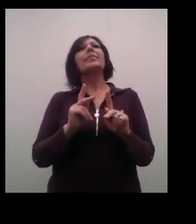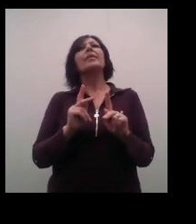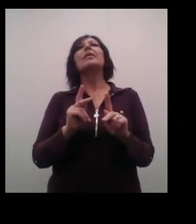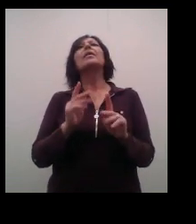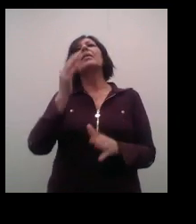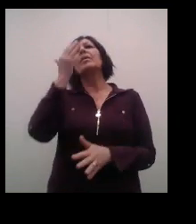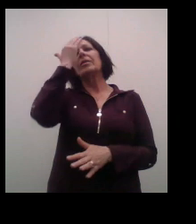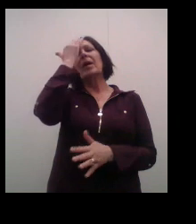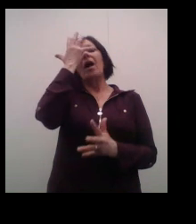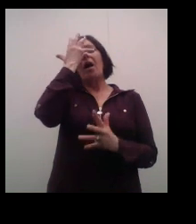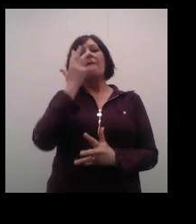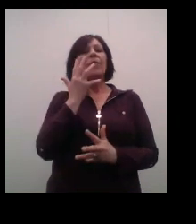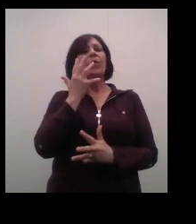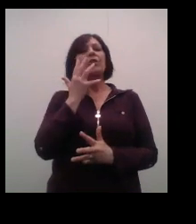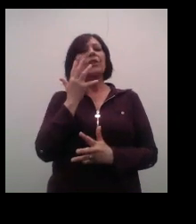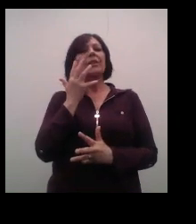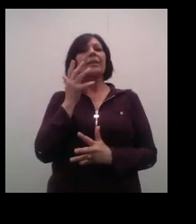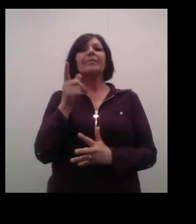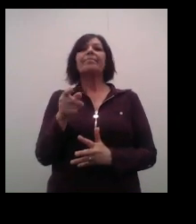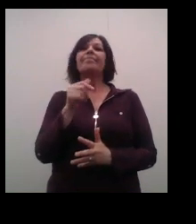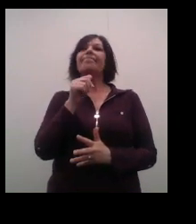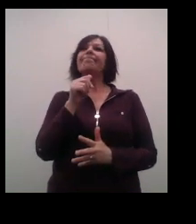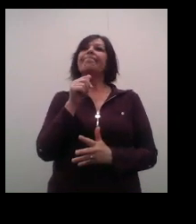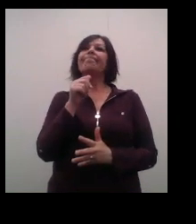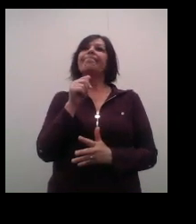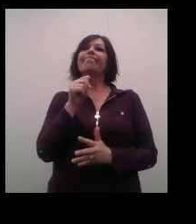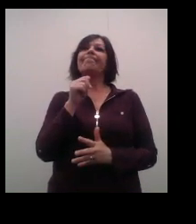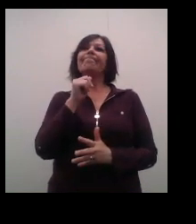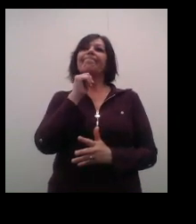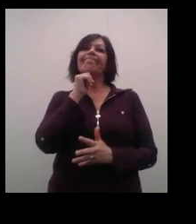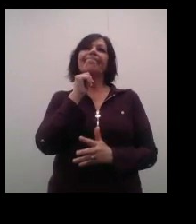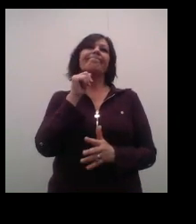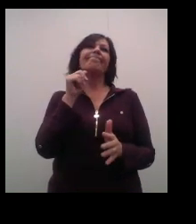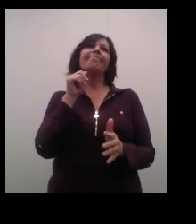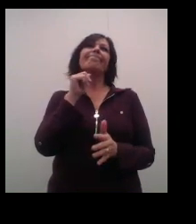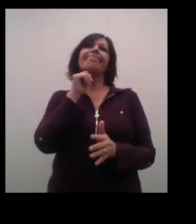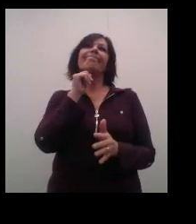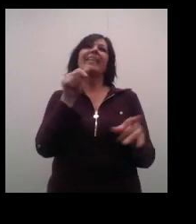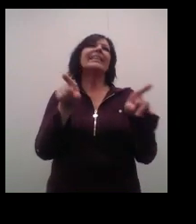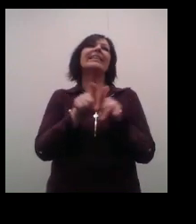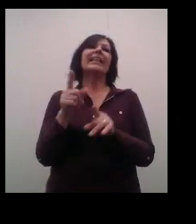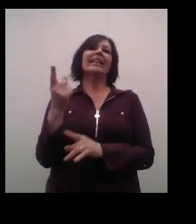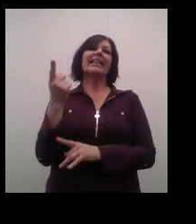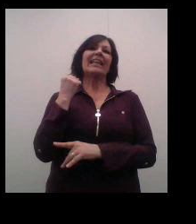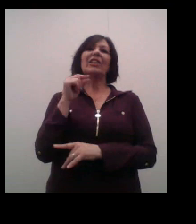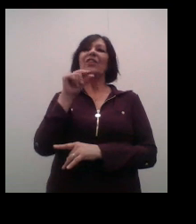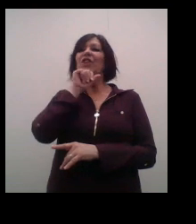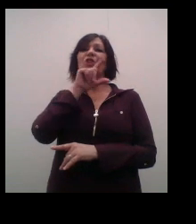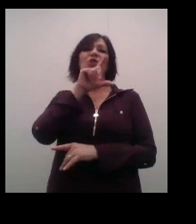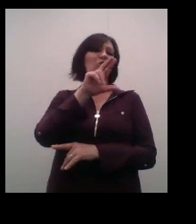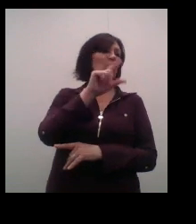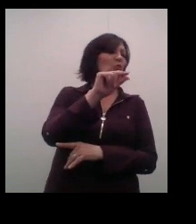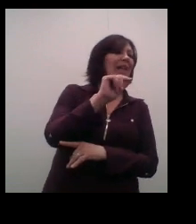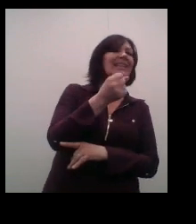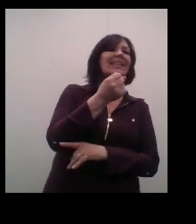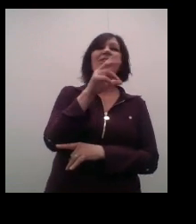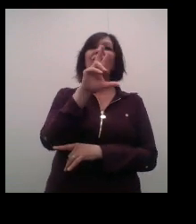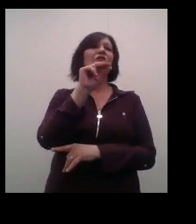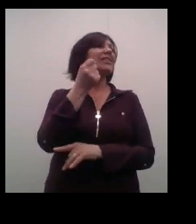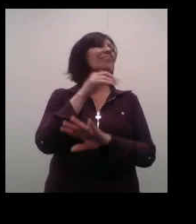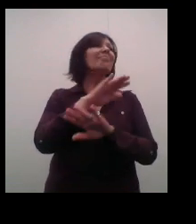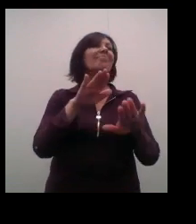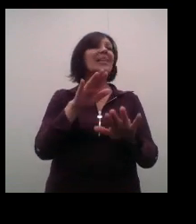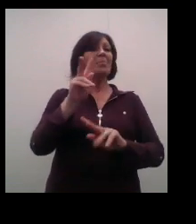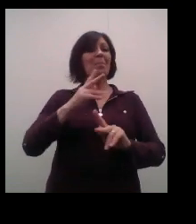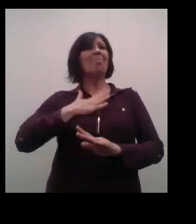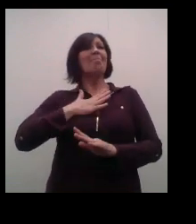that we, unfortunately, the victims that we saw last year, people in their 20s and 30s. These are people, unfortunately, like my age, people in